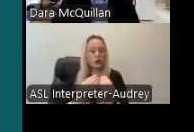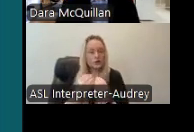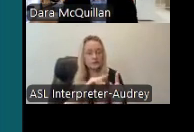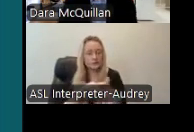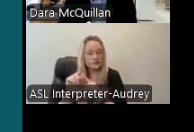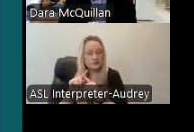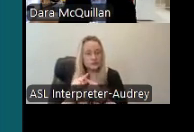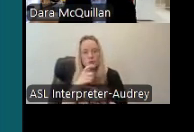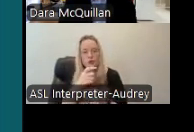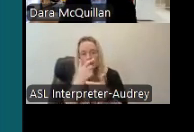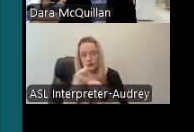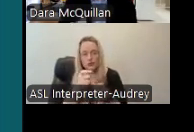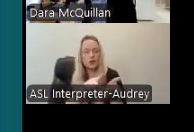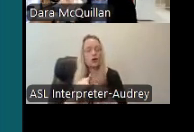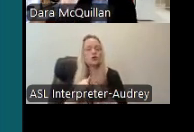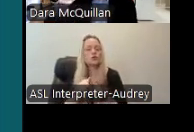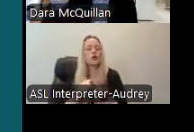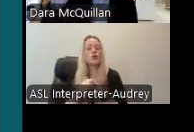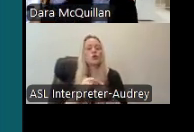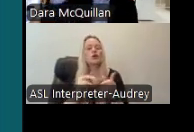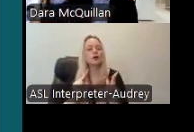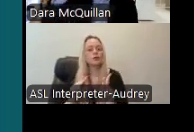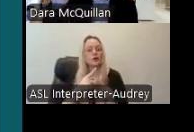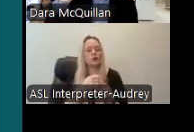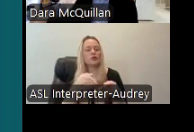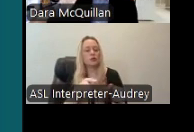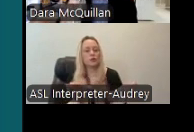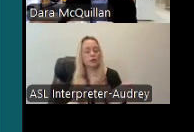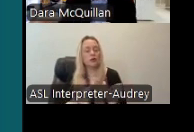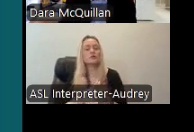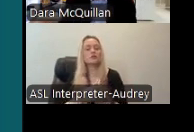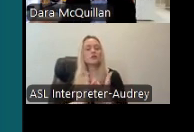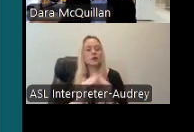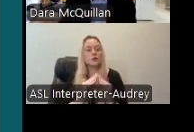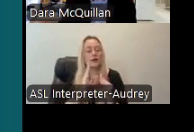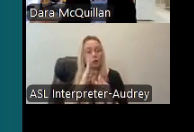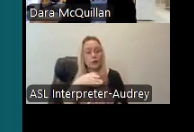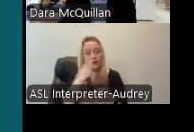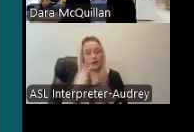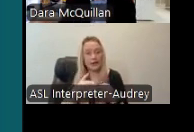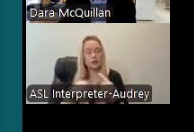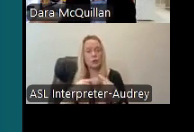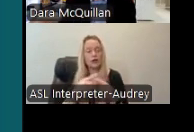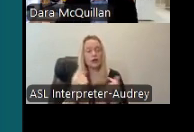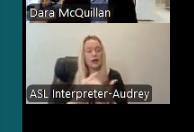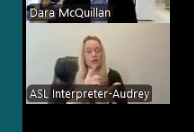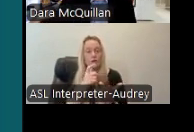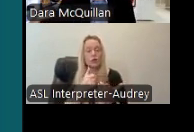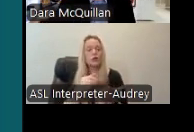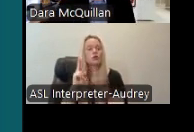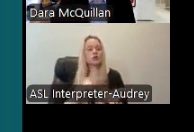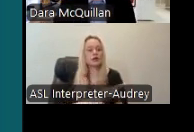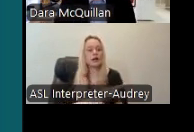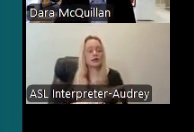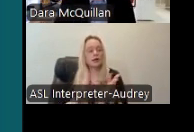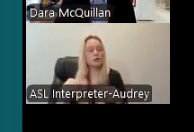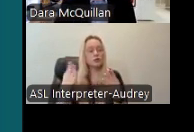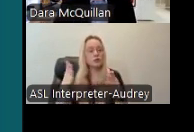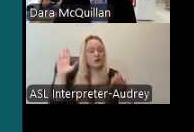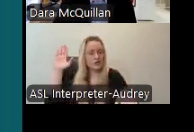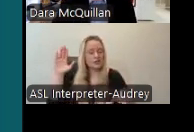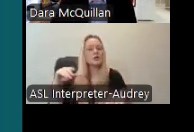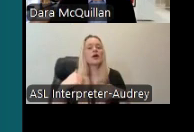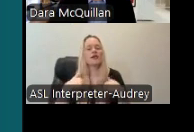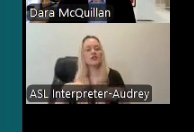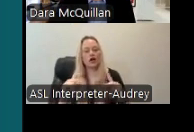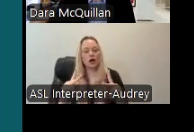public. The session will only end when everyone who has signed up to provide testimony has had an opportunity to be